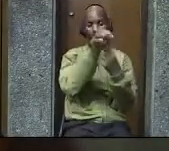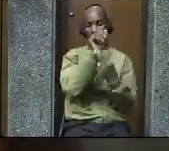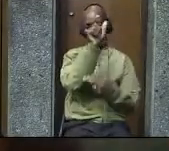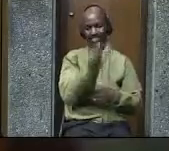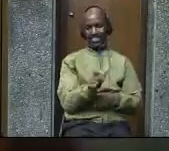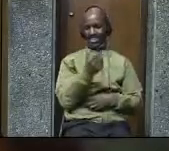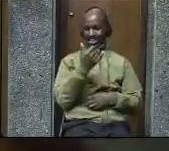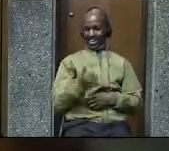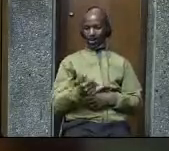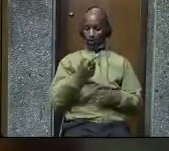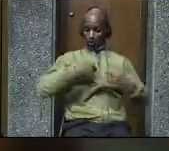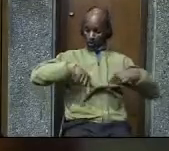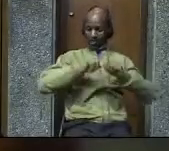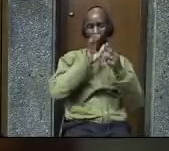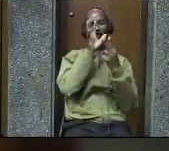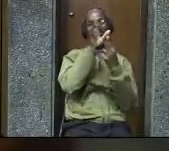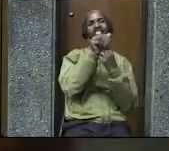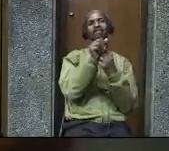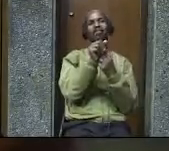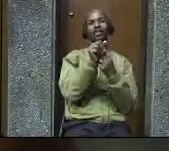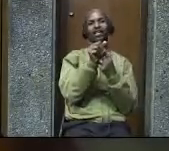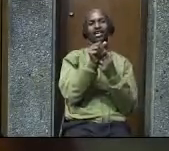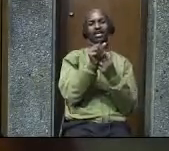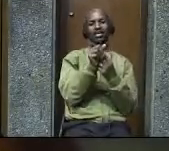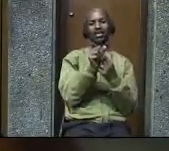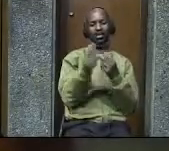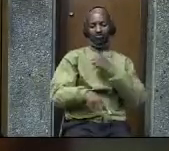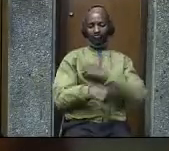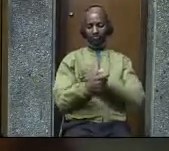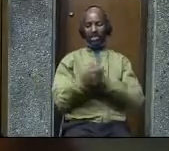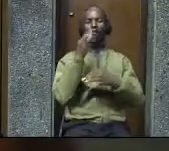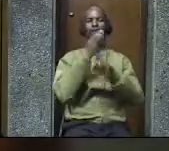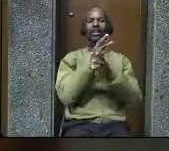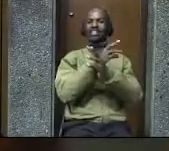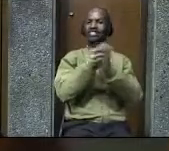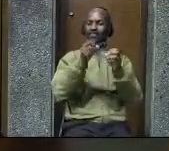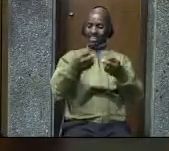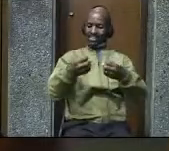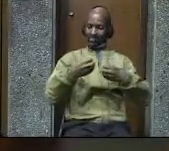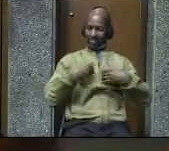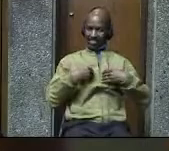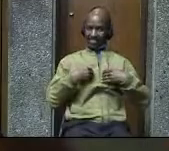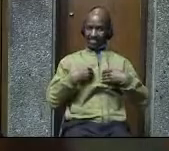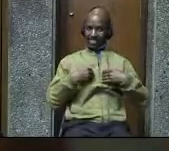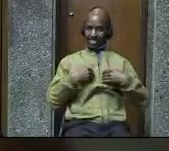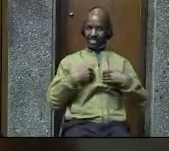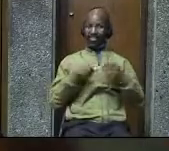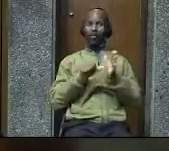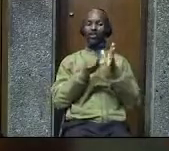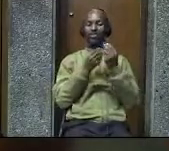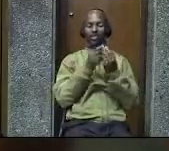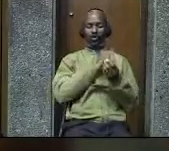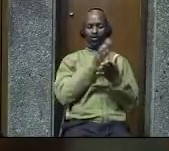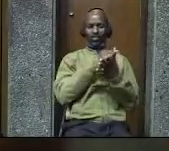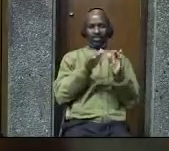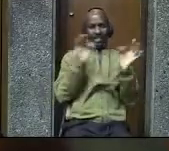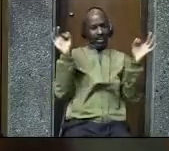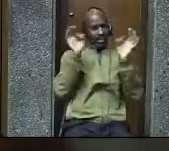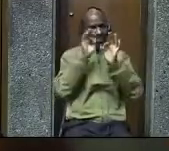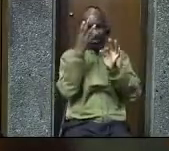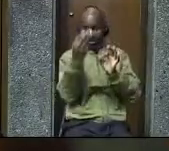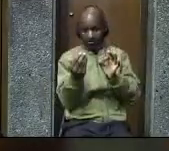sinje singama victims, some of us. So look, basithathile abazali bethu abazange basipha amaphepha anele because abana angithi since bahleli